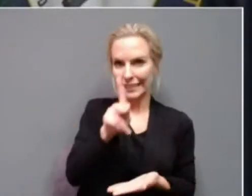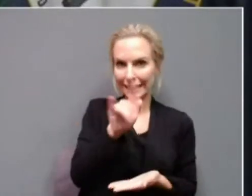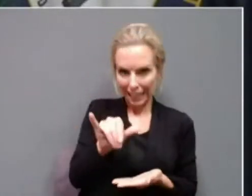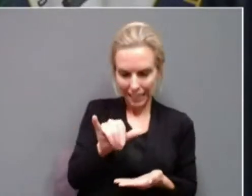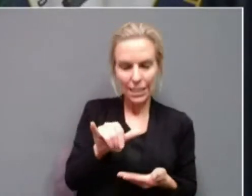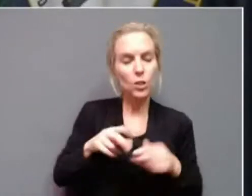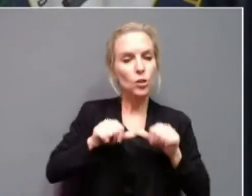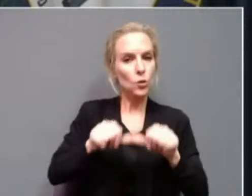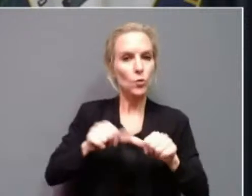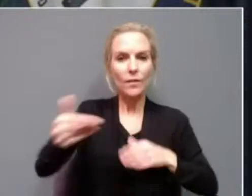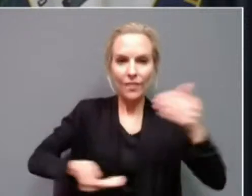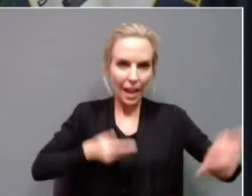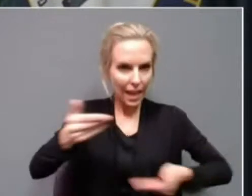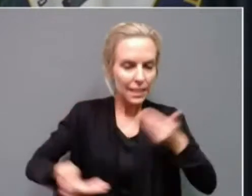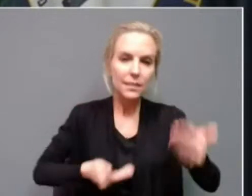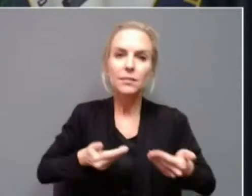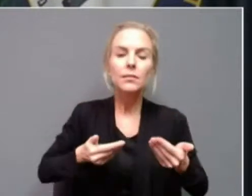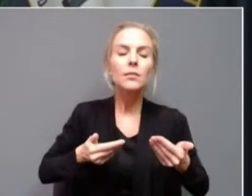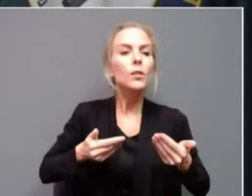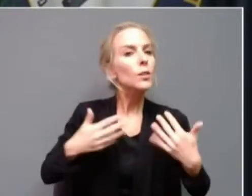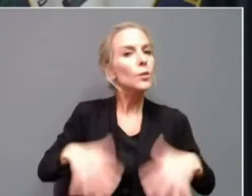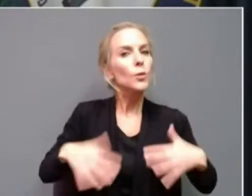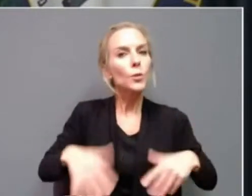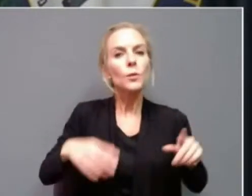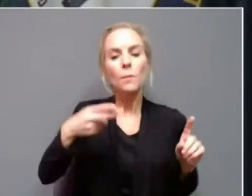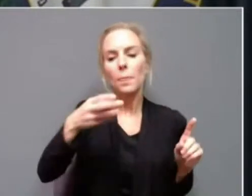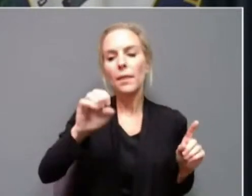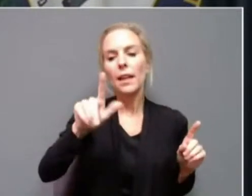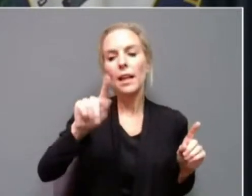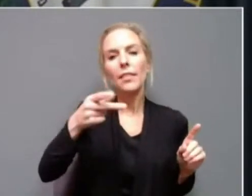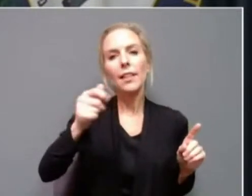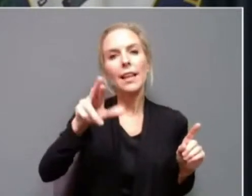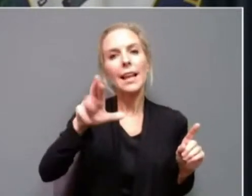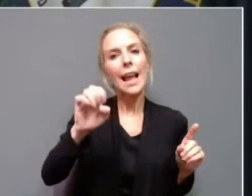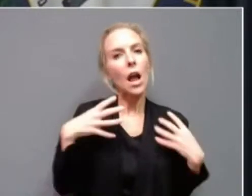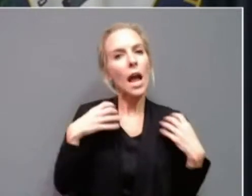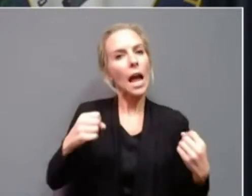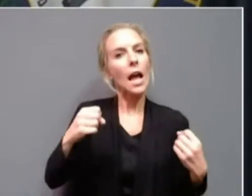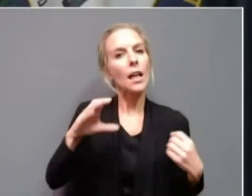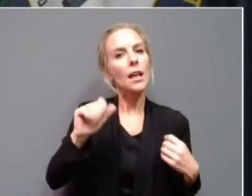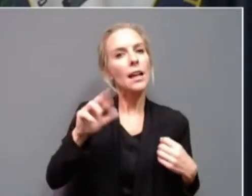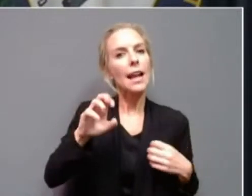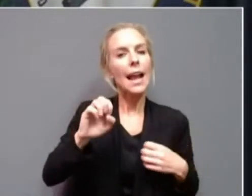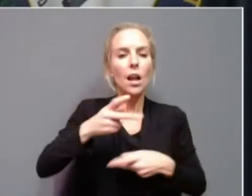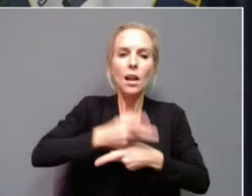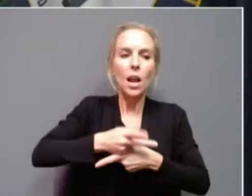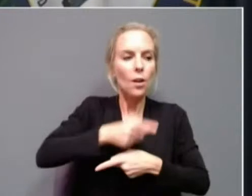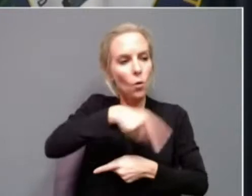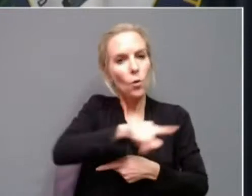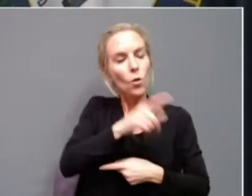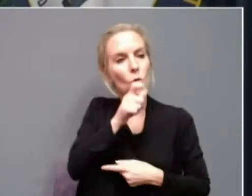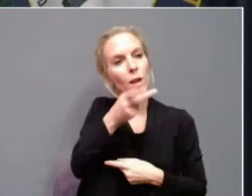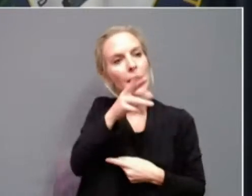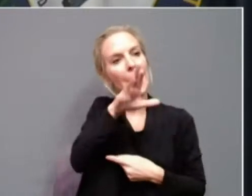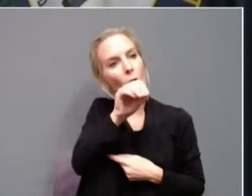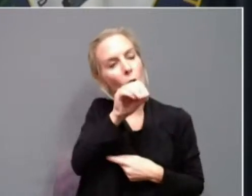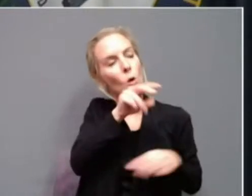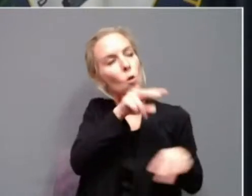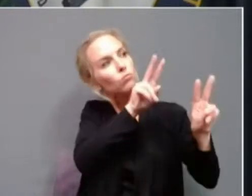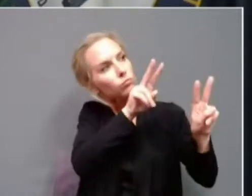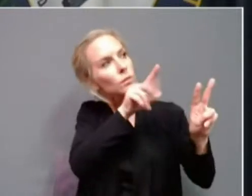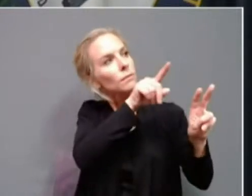of our amazing healthcare heroes to share about the things, oftentimes the horrors that they've